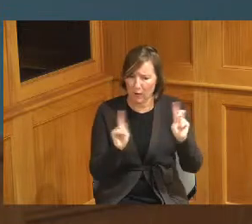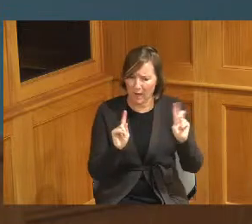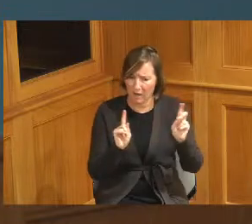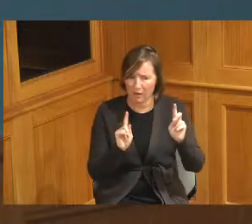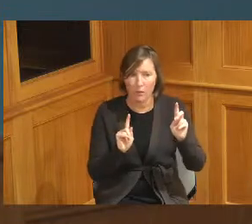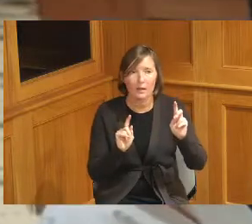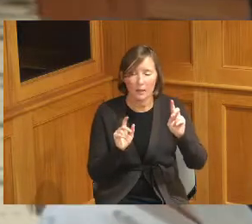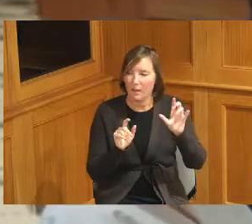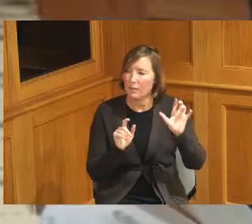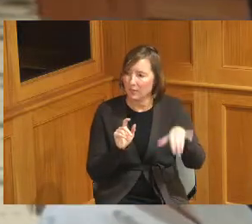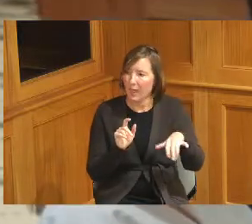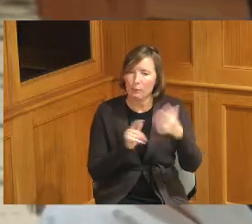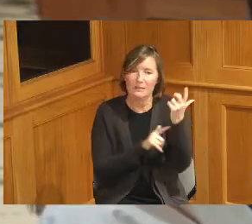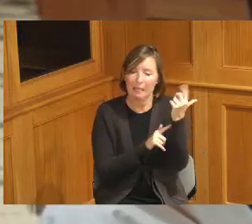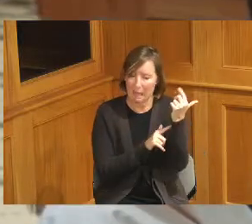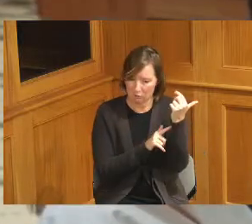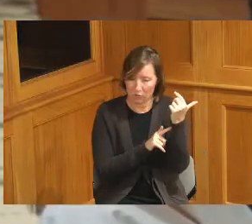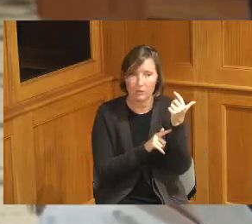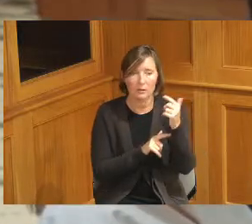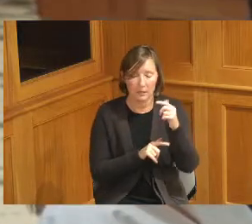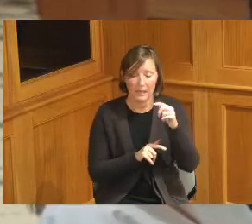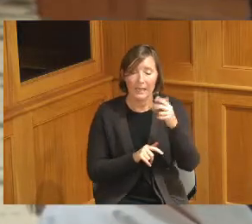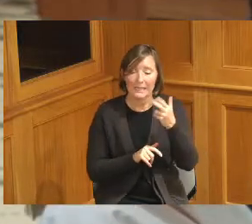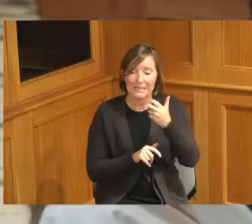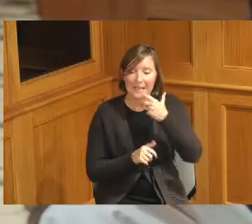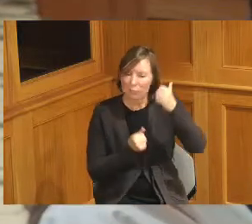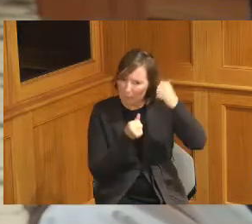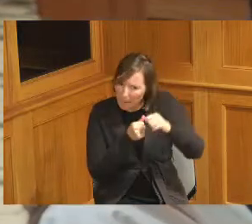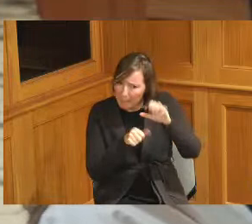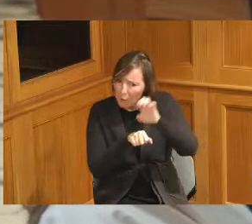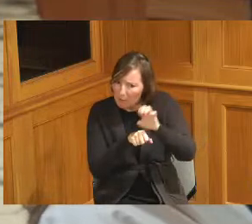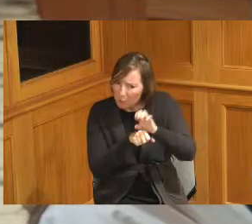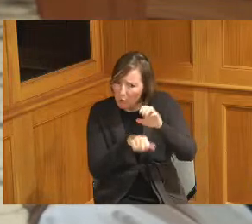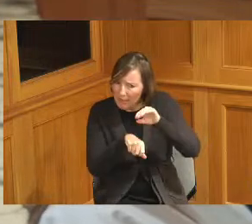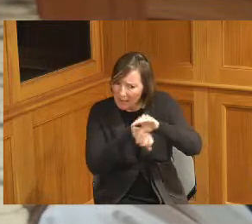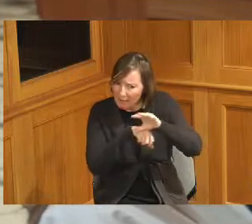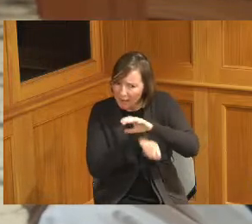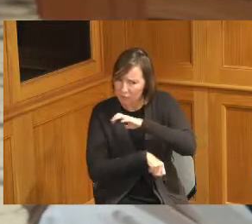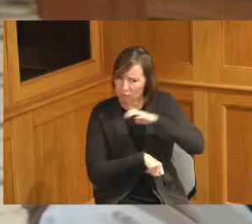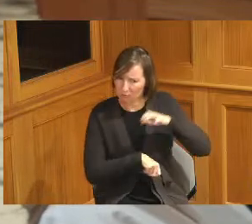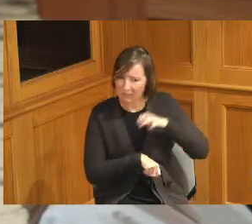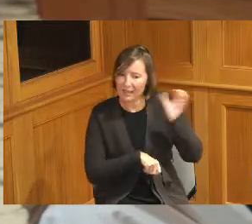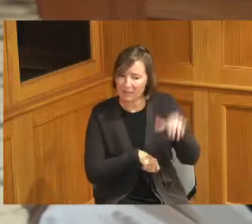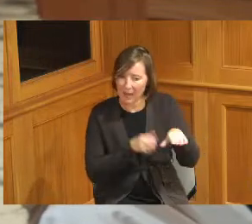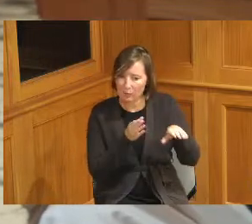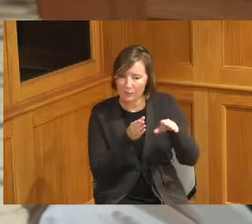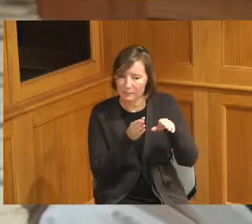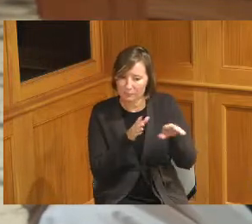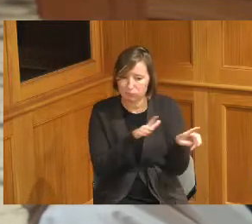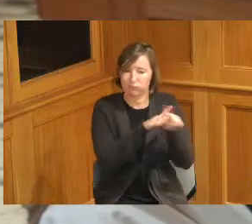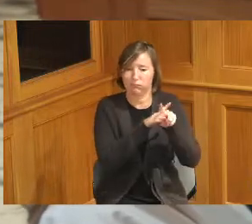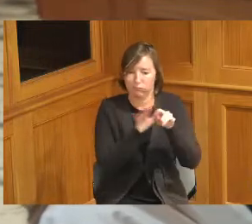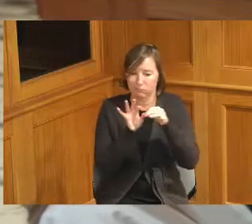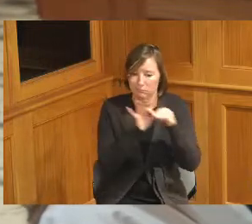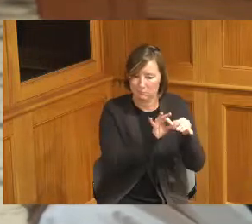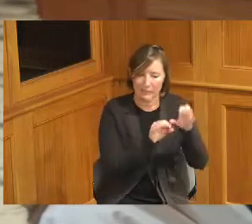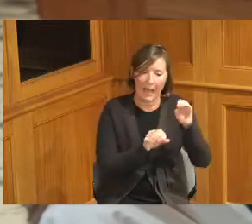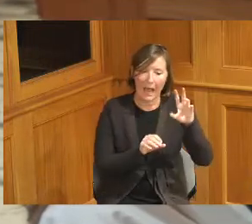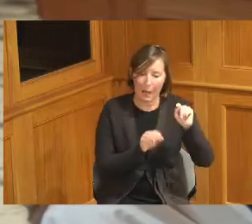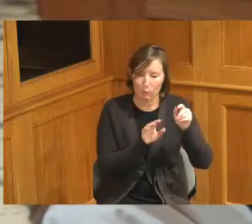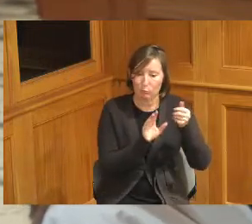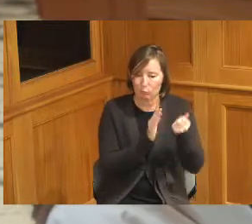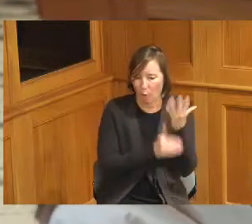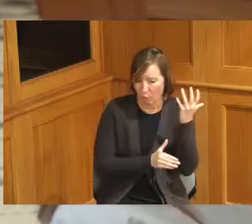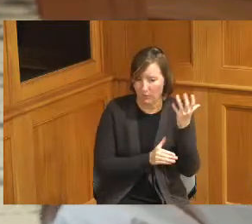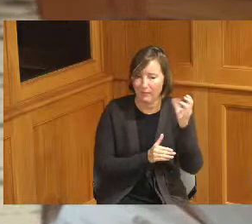an outgrowth of the Employee Advisory Committee, Right. and it's turned out to be just fantastic. But in terms of